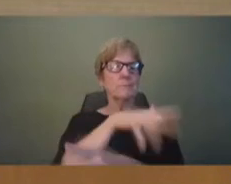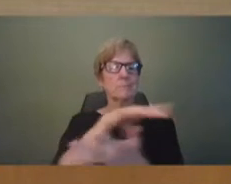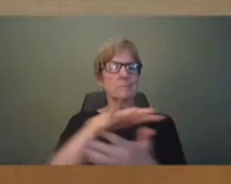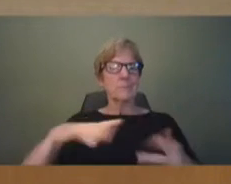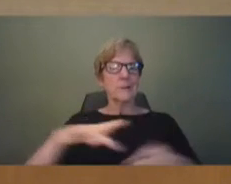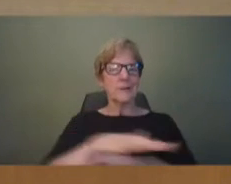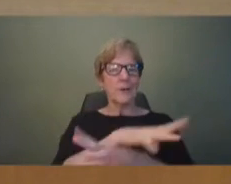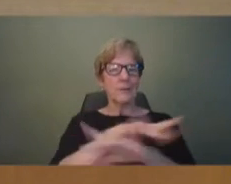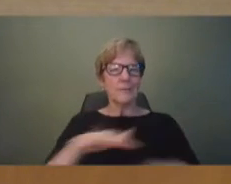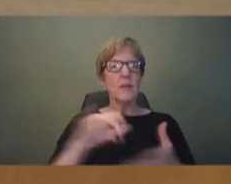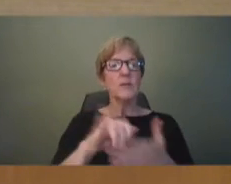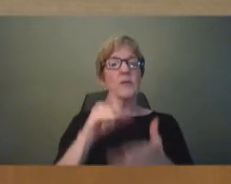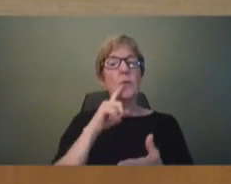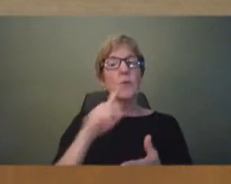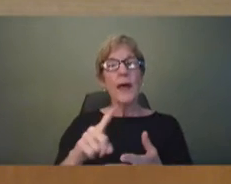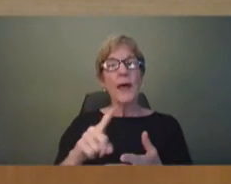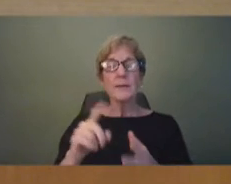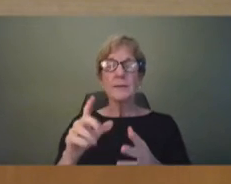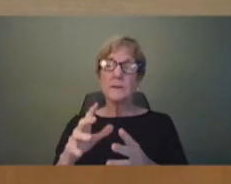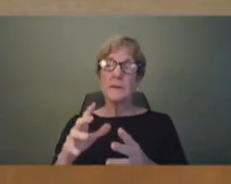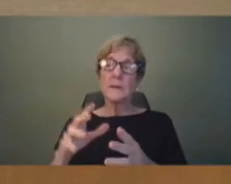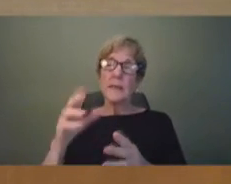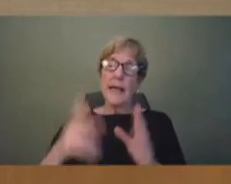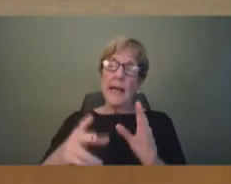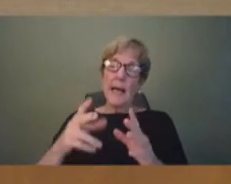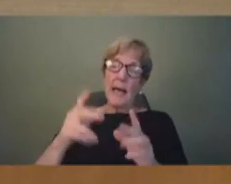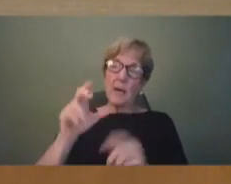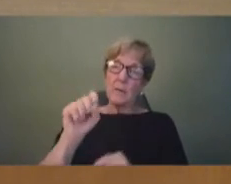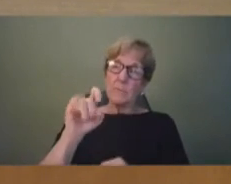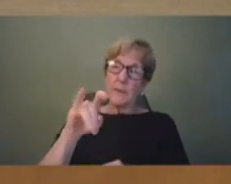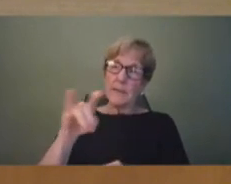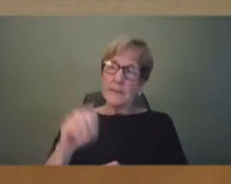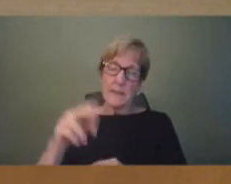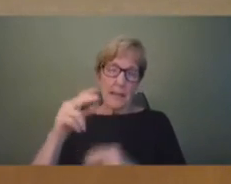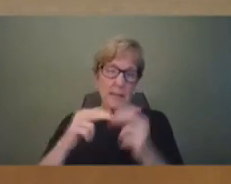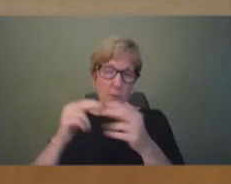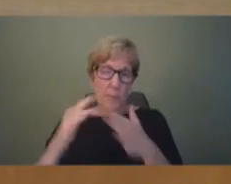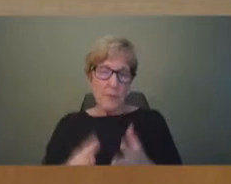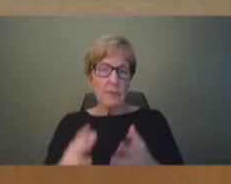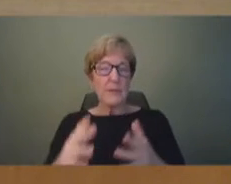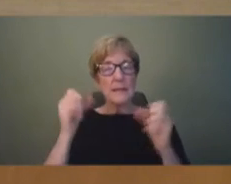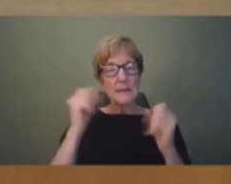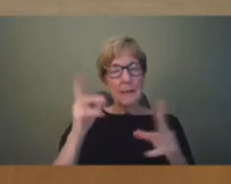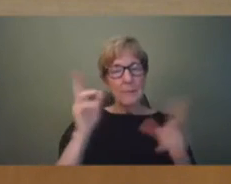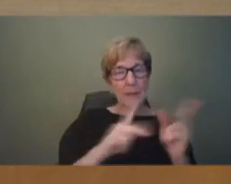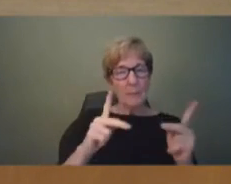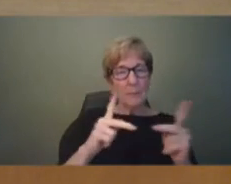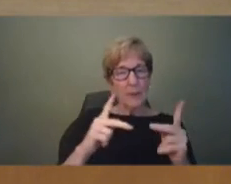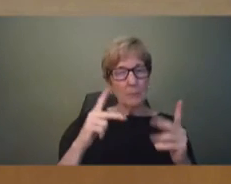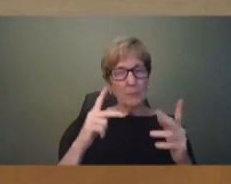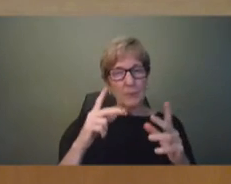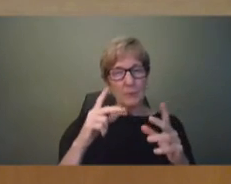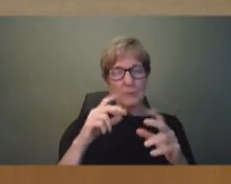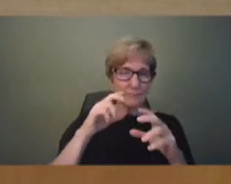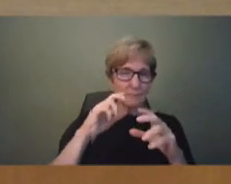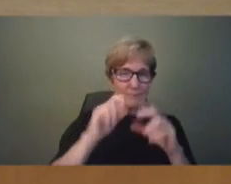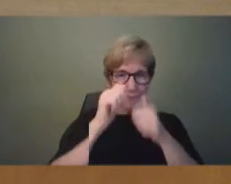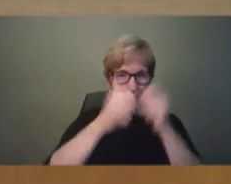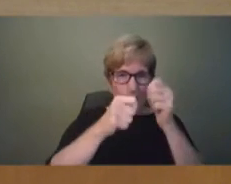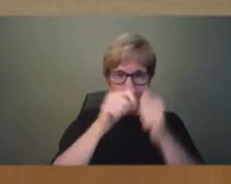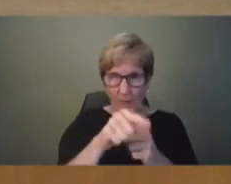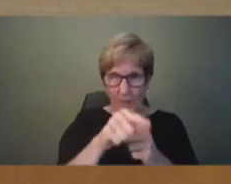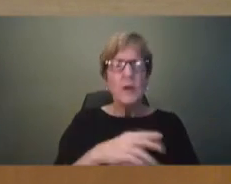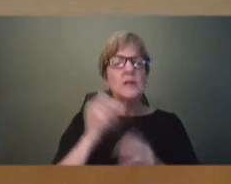to be the intensity and the size of the buildings uh there may be some minor use uh differences but overall it's it's really that